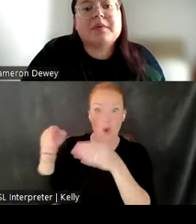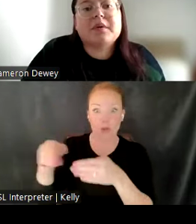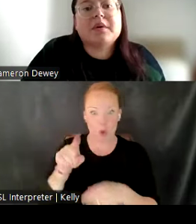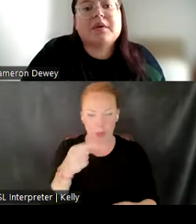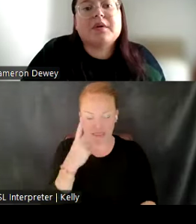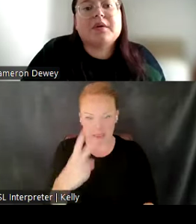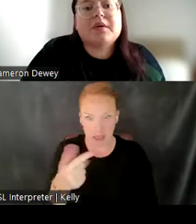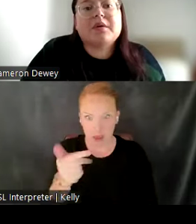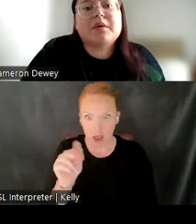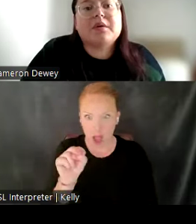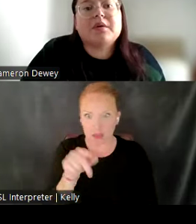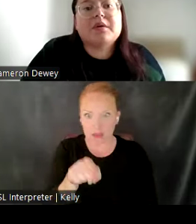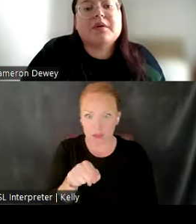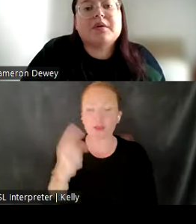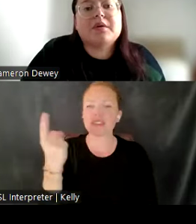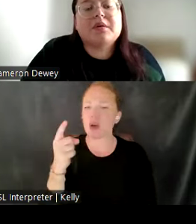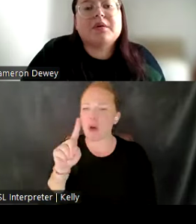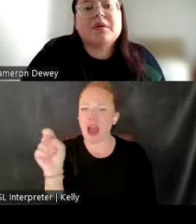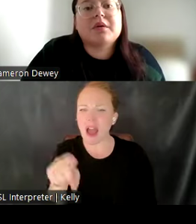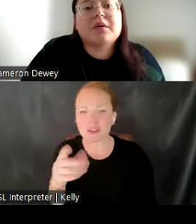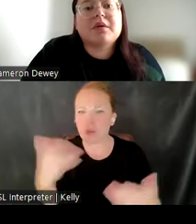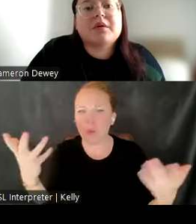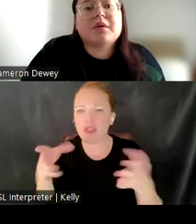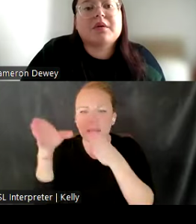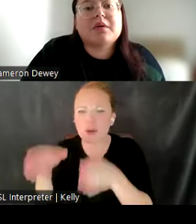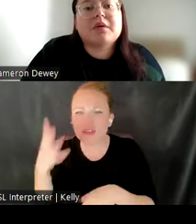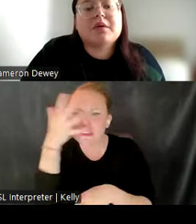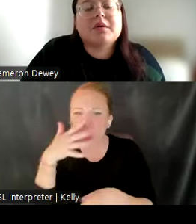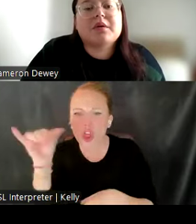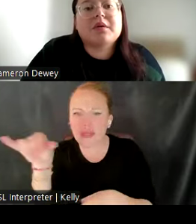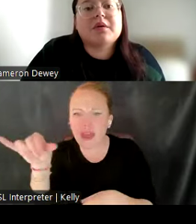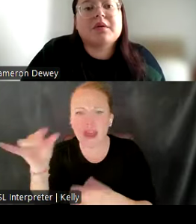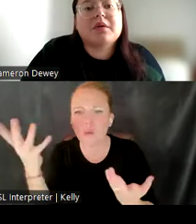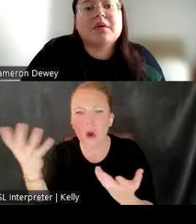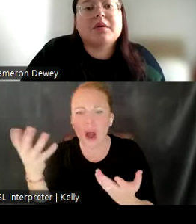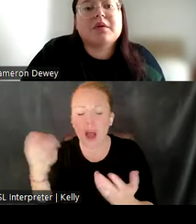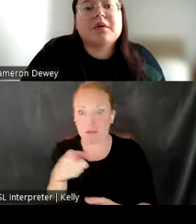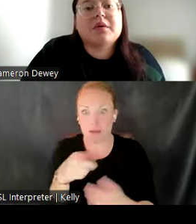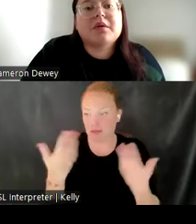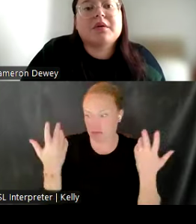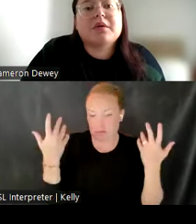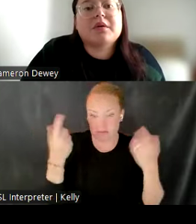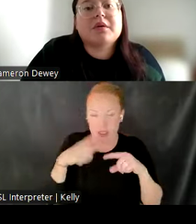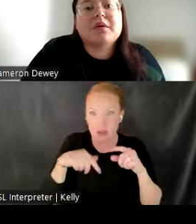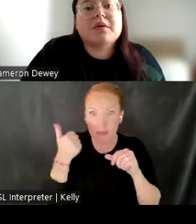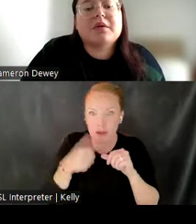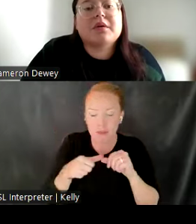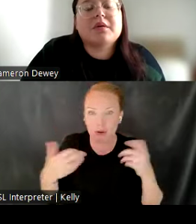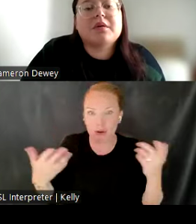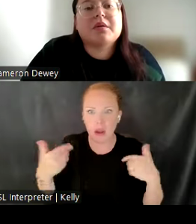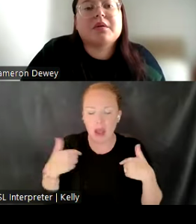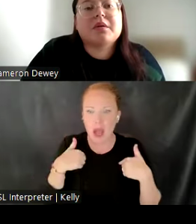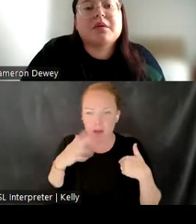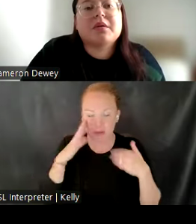later, hey, can you describe what the person looked like when you were held at gunpoint? You might not be able to recall because you were driven by fear